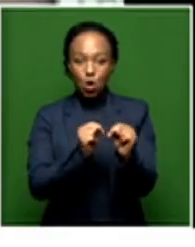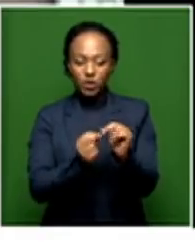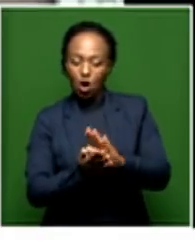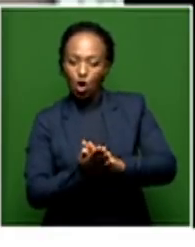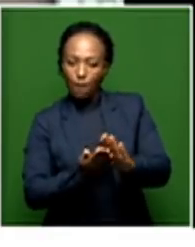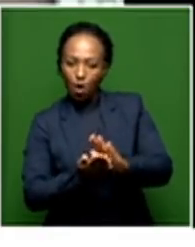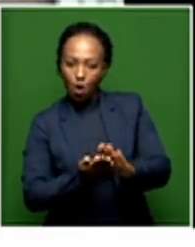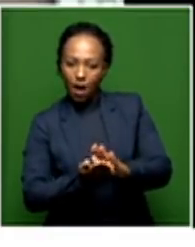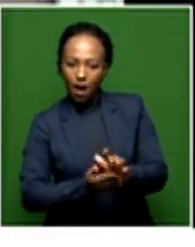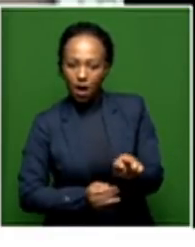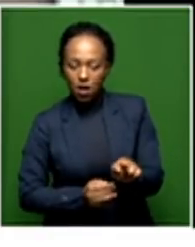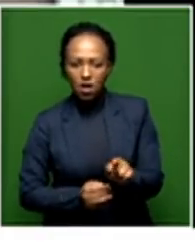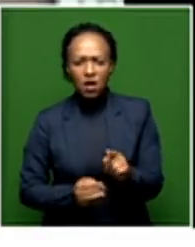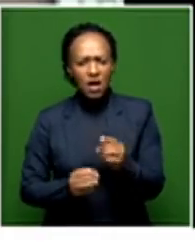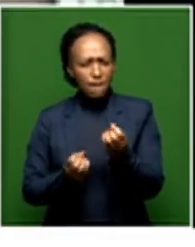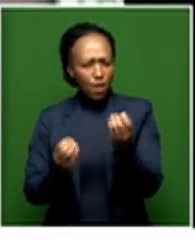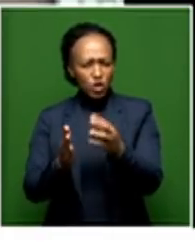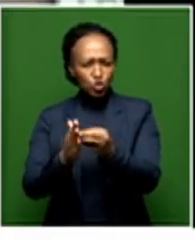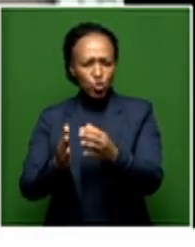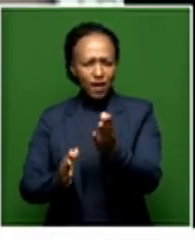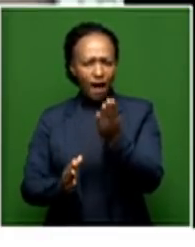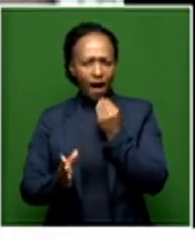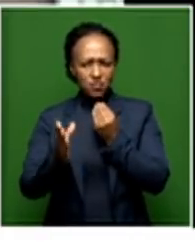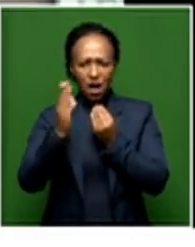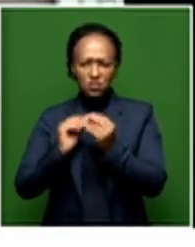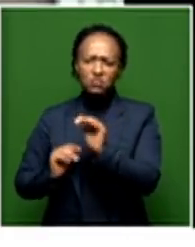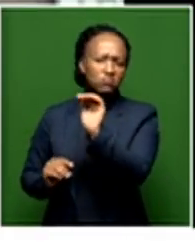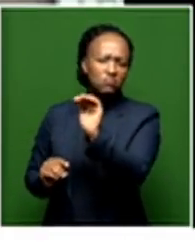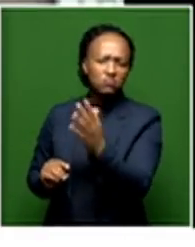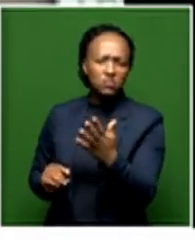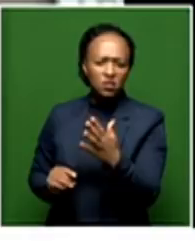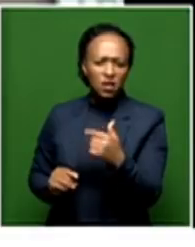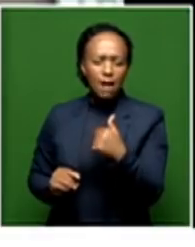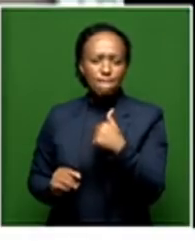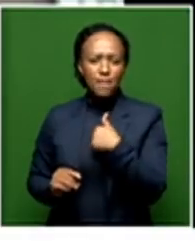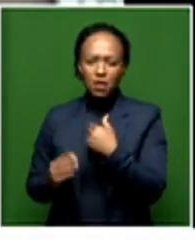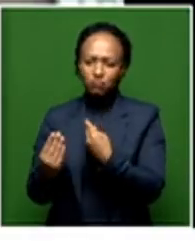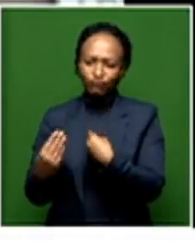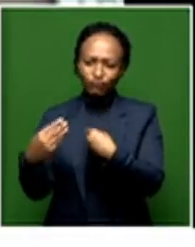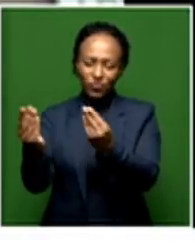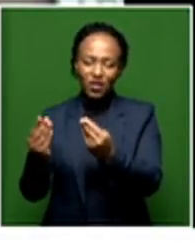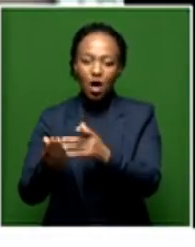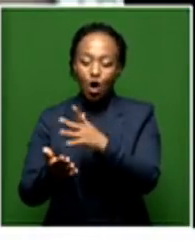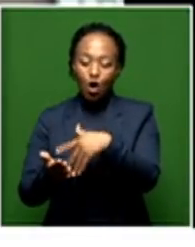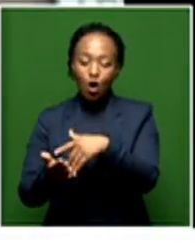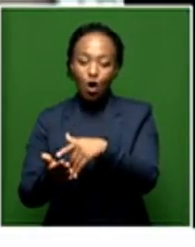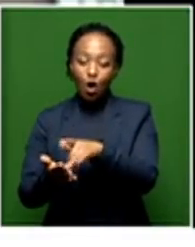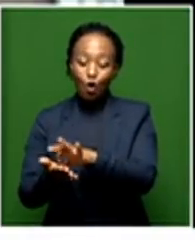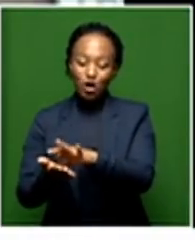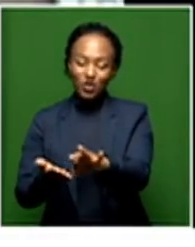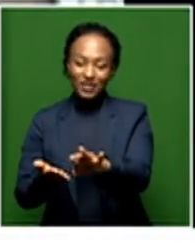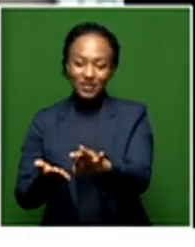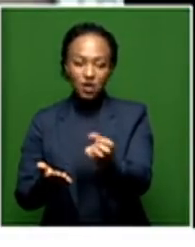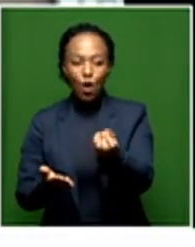negotiations. My students would ask and say, but ma'am, can you imagine me presenting an anti-nuptial contract to